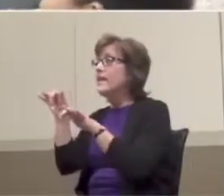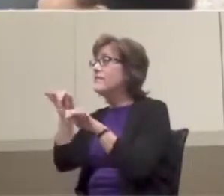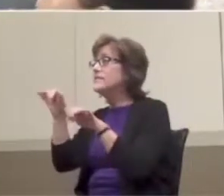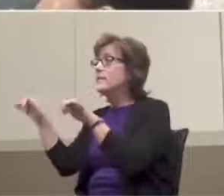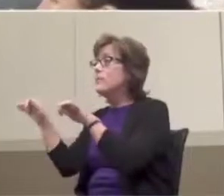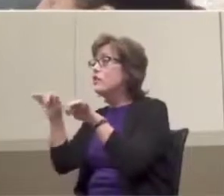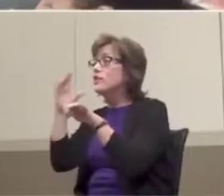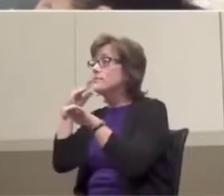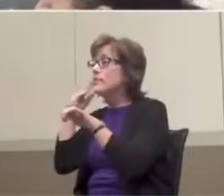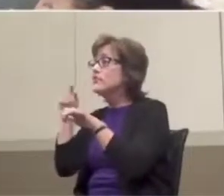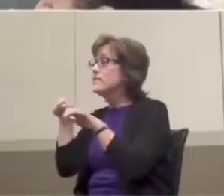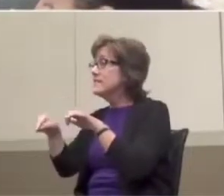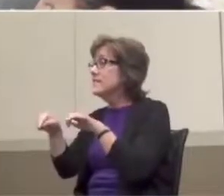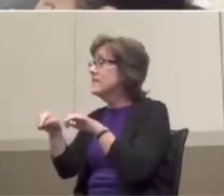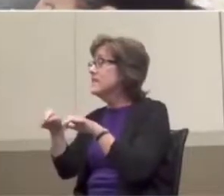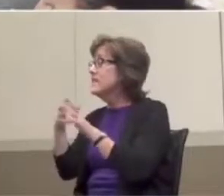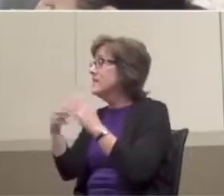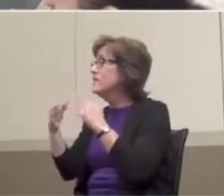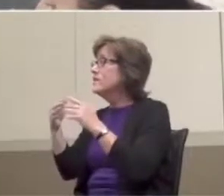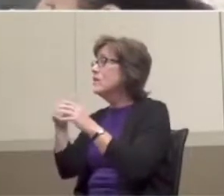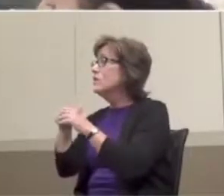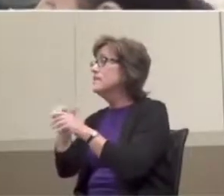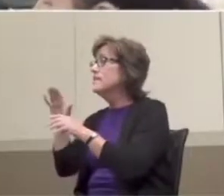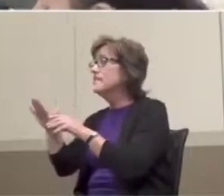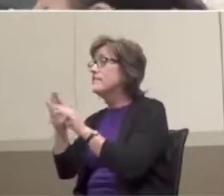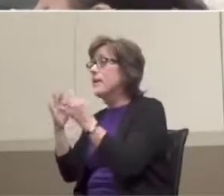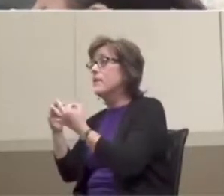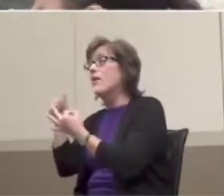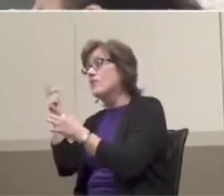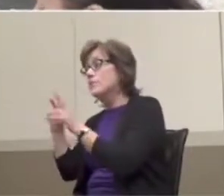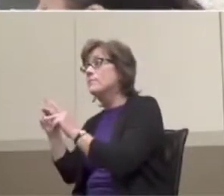though it's in his family that other people have. But